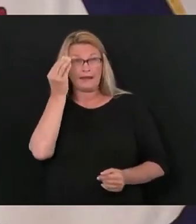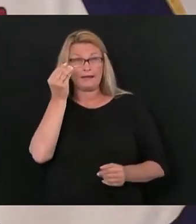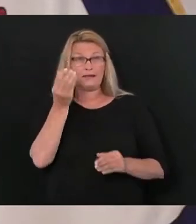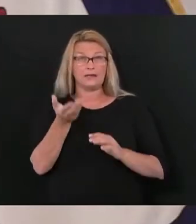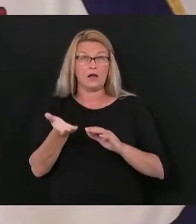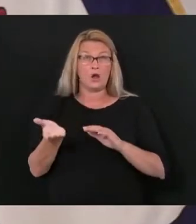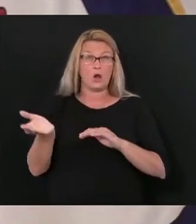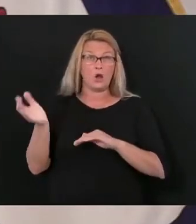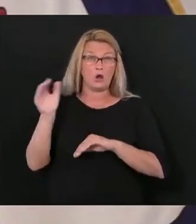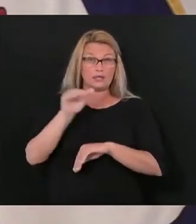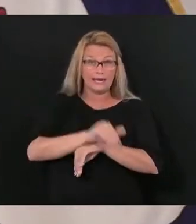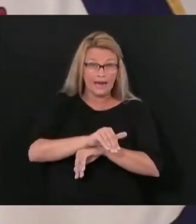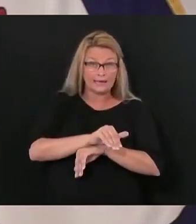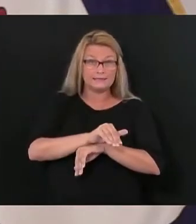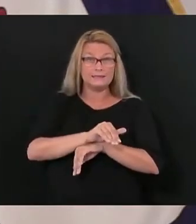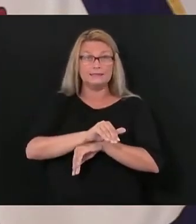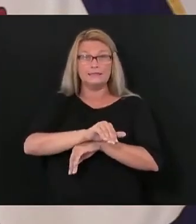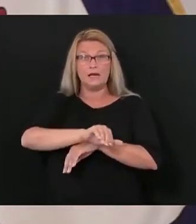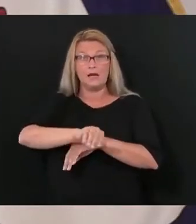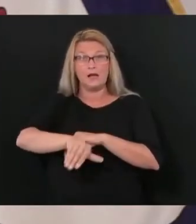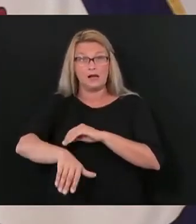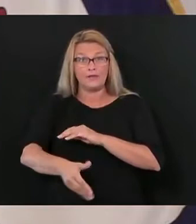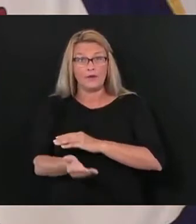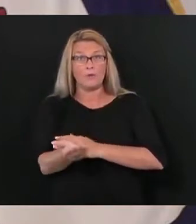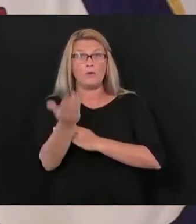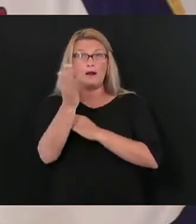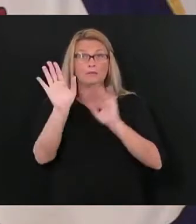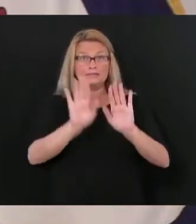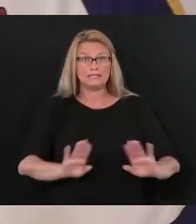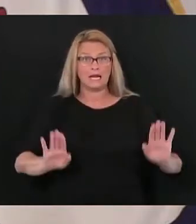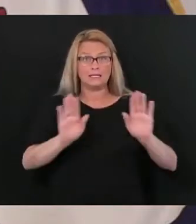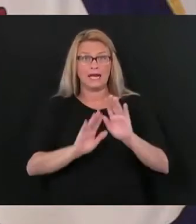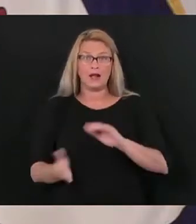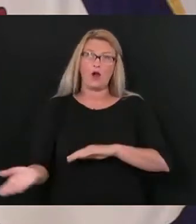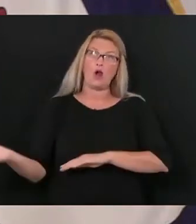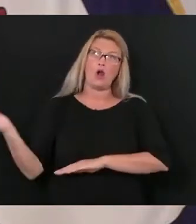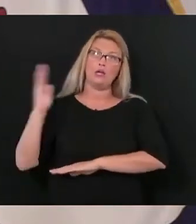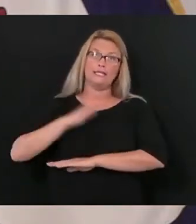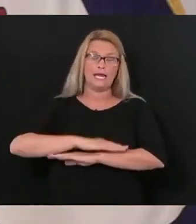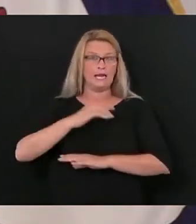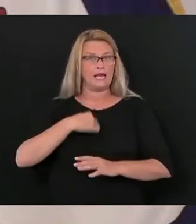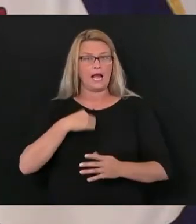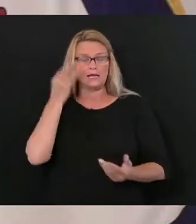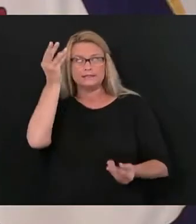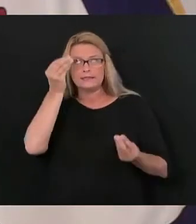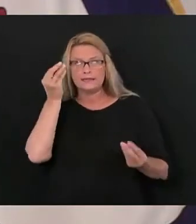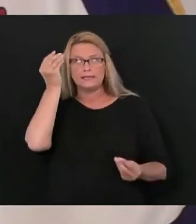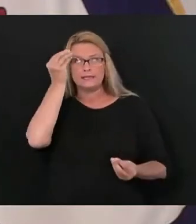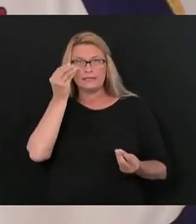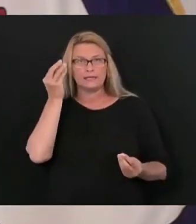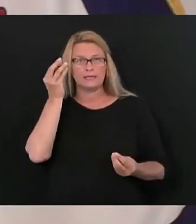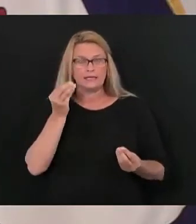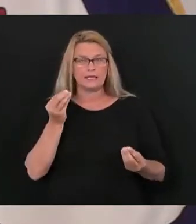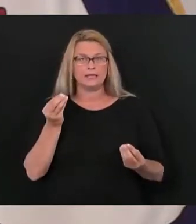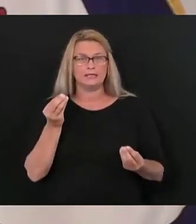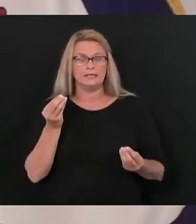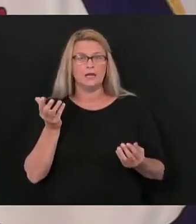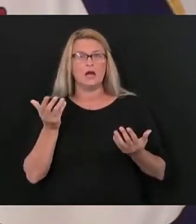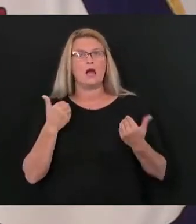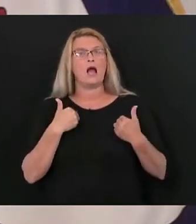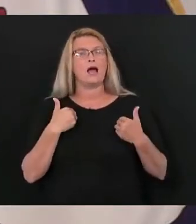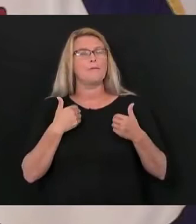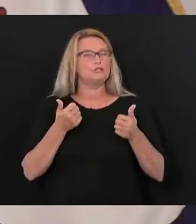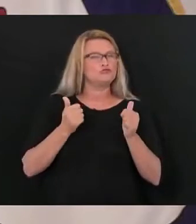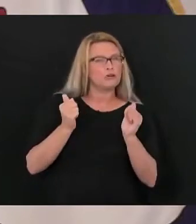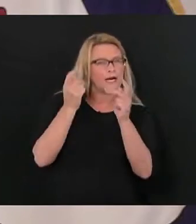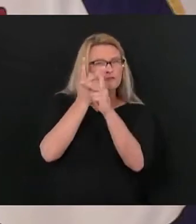yesterday. And so this decision was made way before we got here today. But in all of that, I've been trying